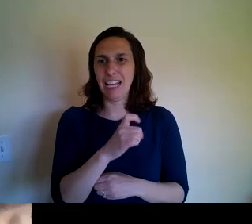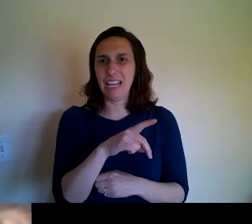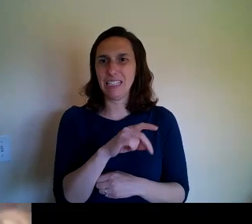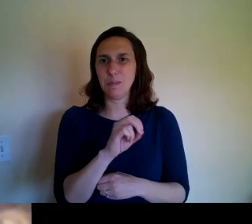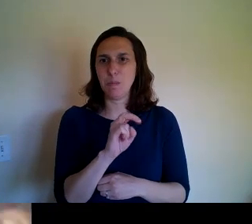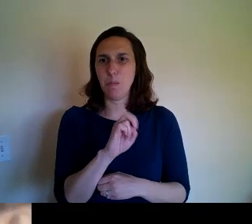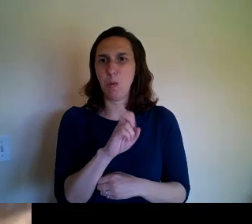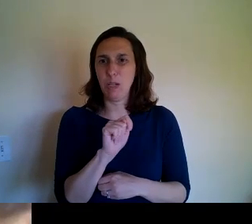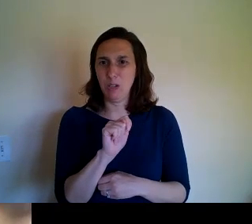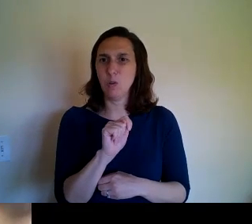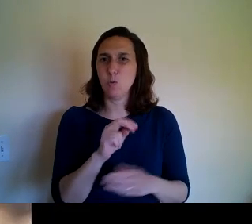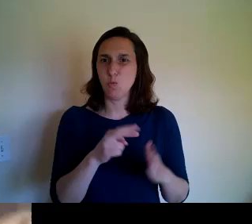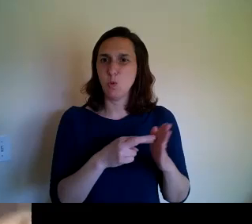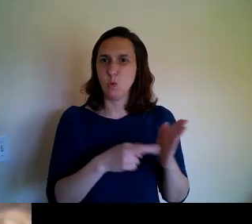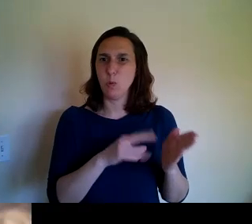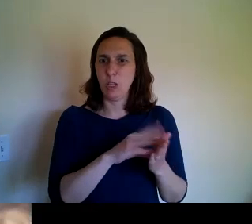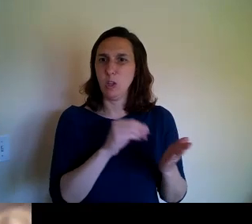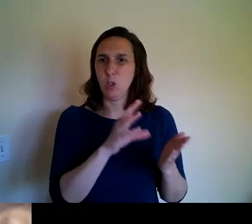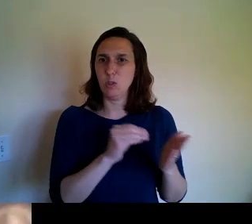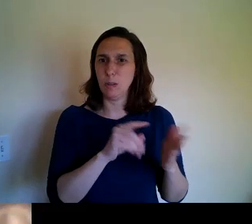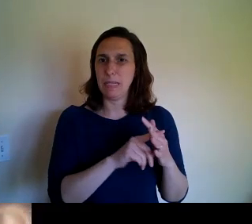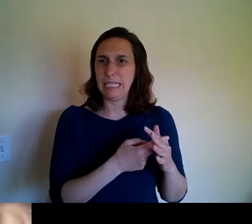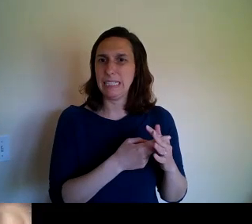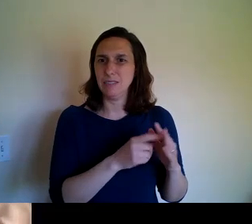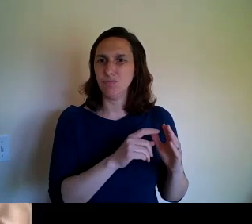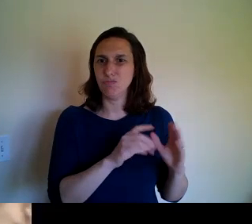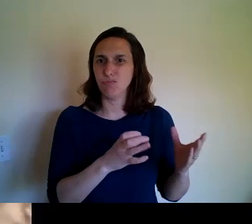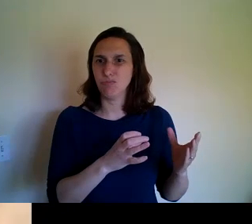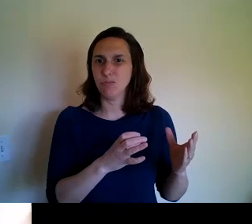with the exponent rules and how exponents work.